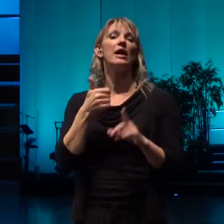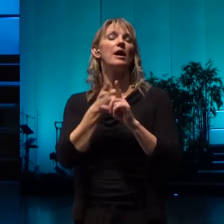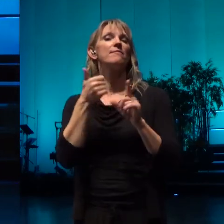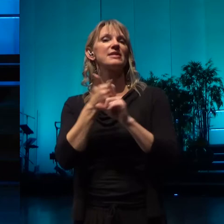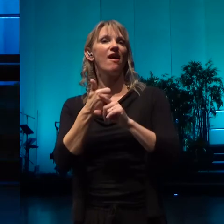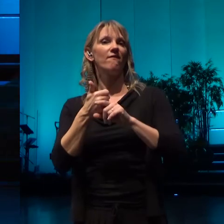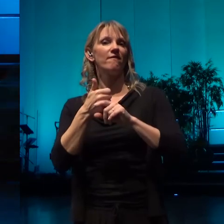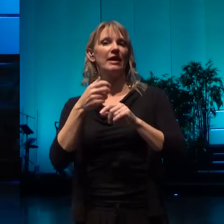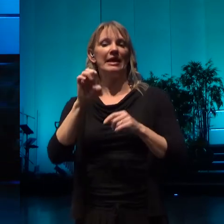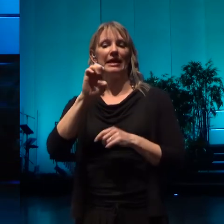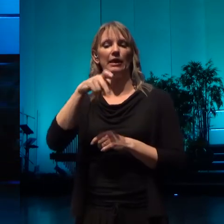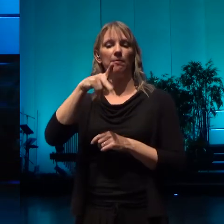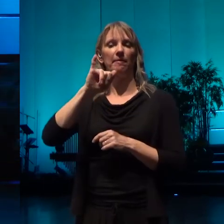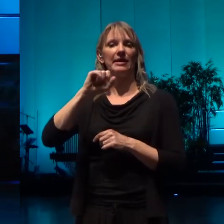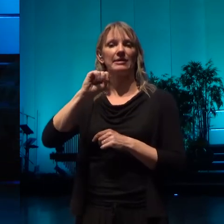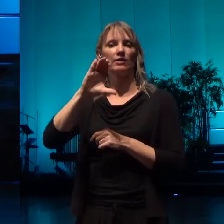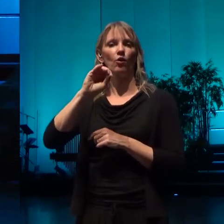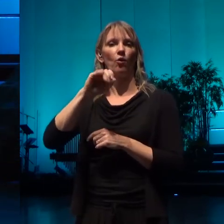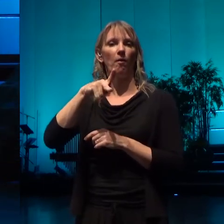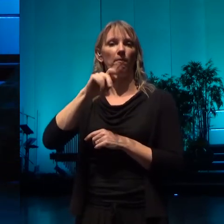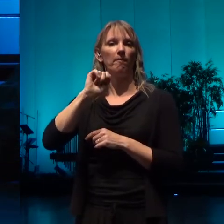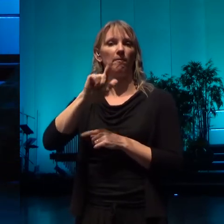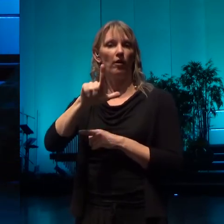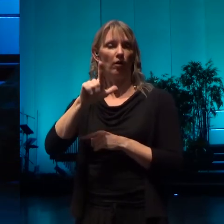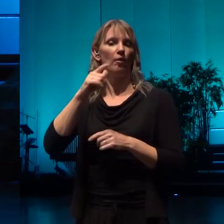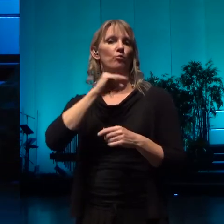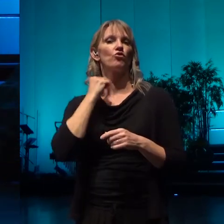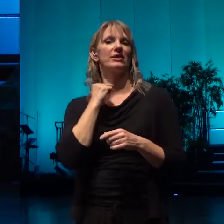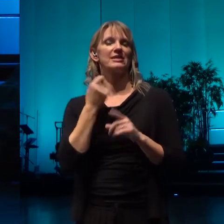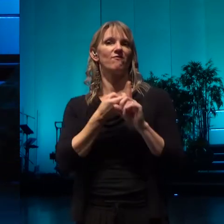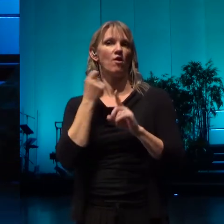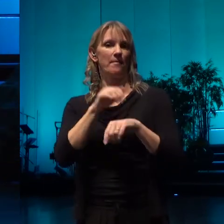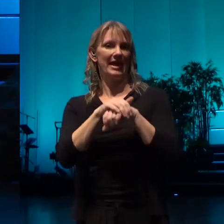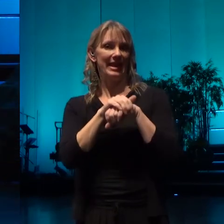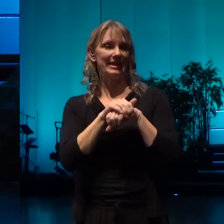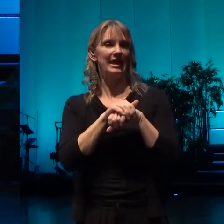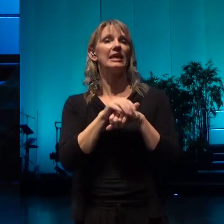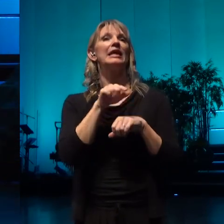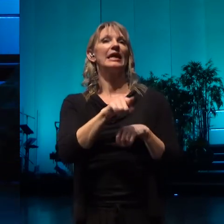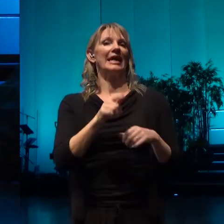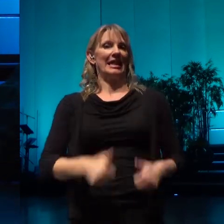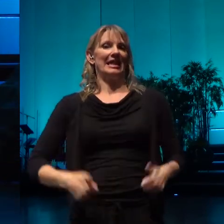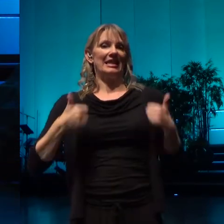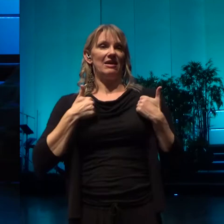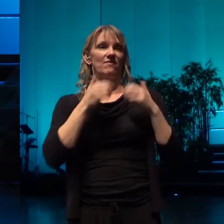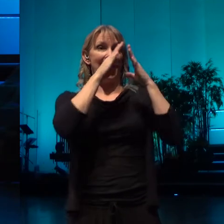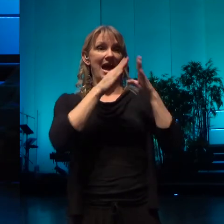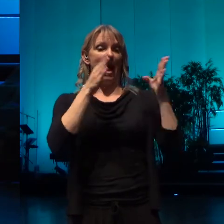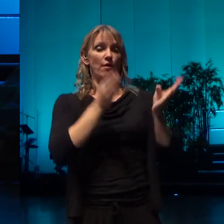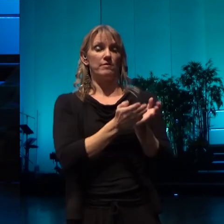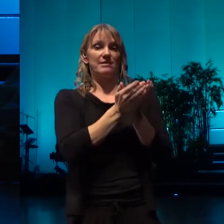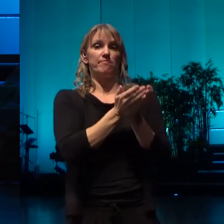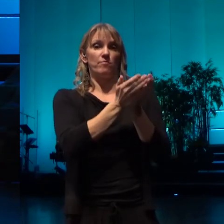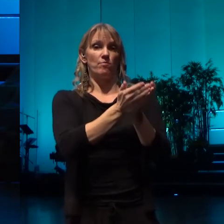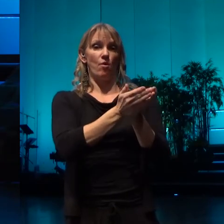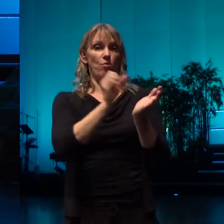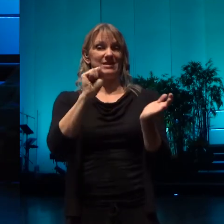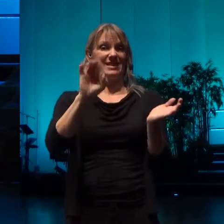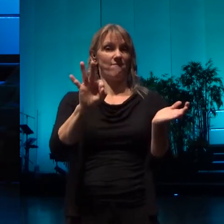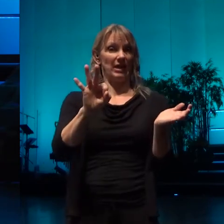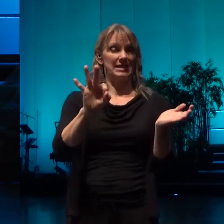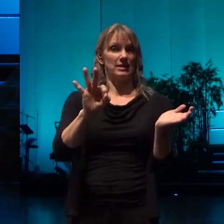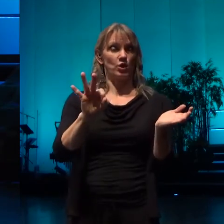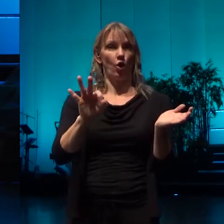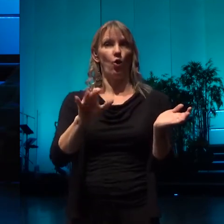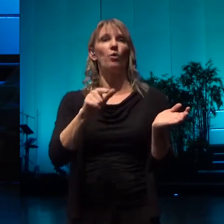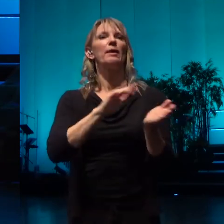Episcopal priest from England, would eventually live in a houseboat in San Francisco and would become